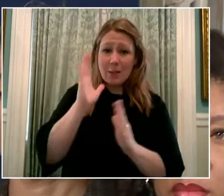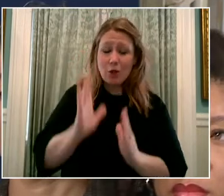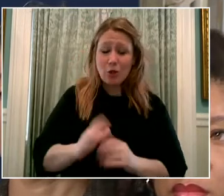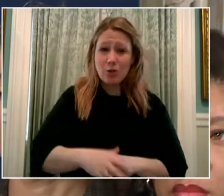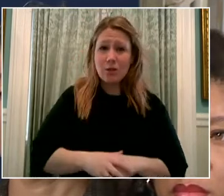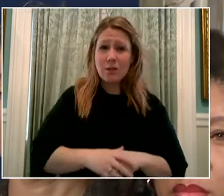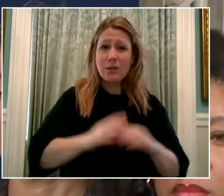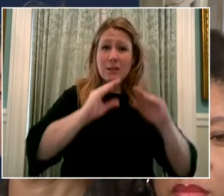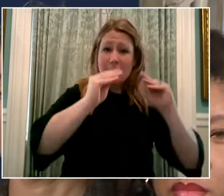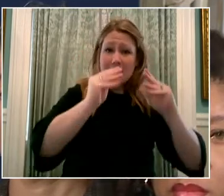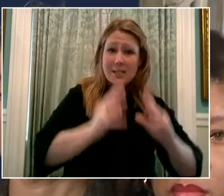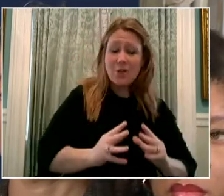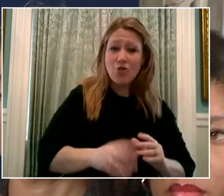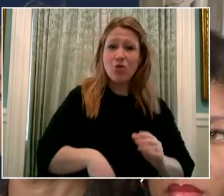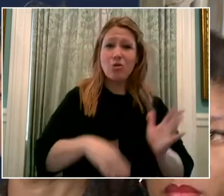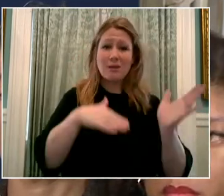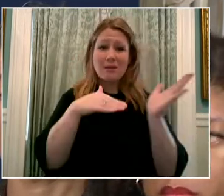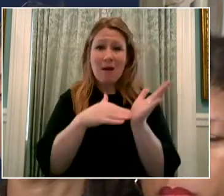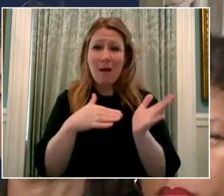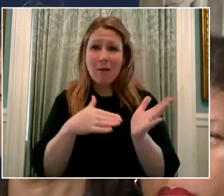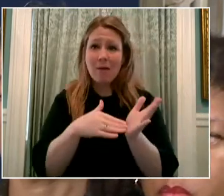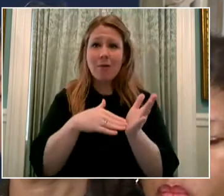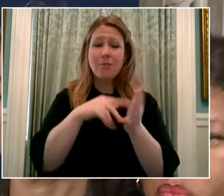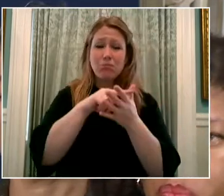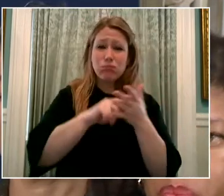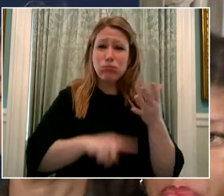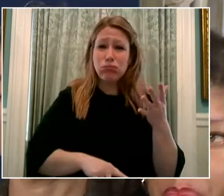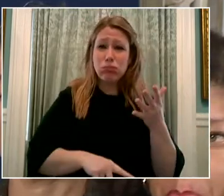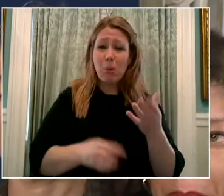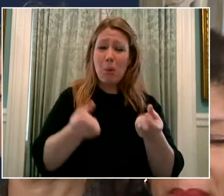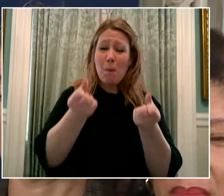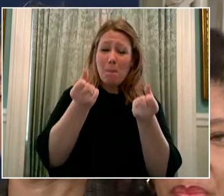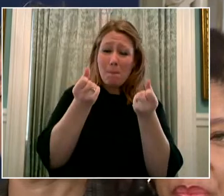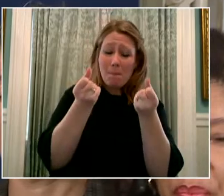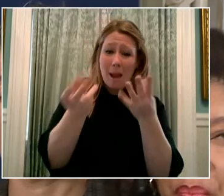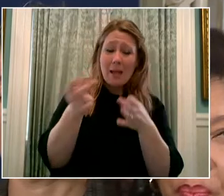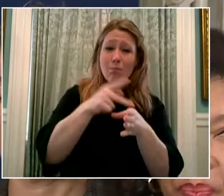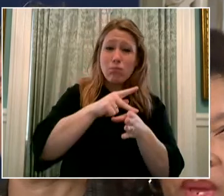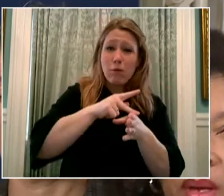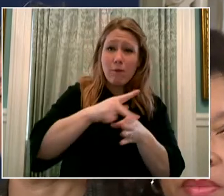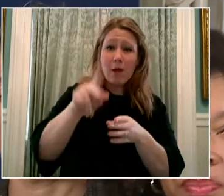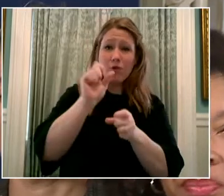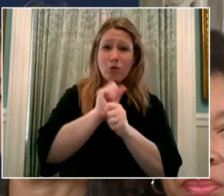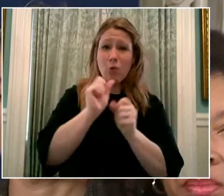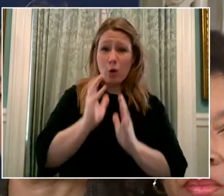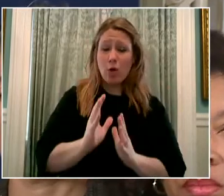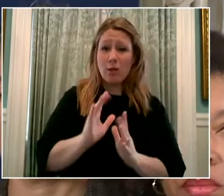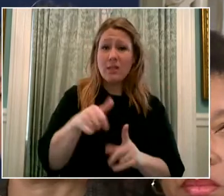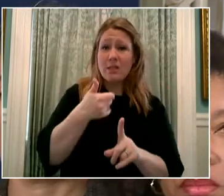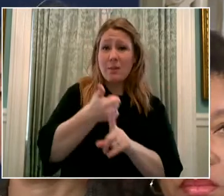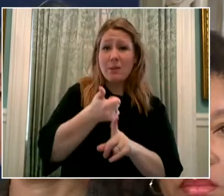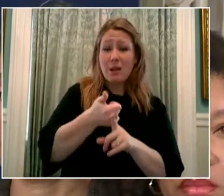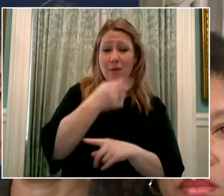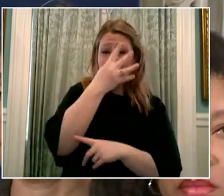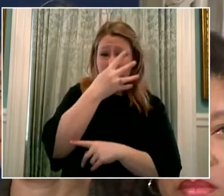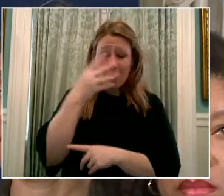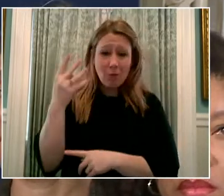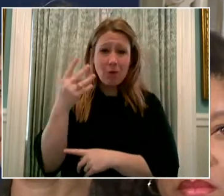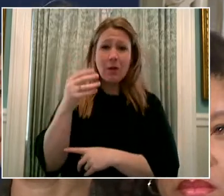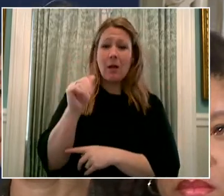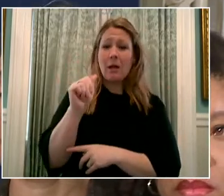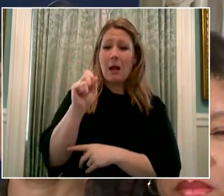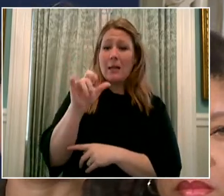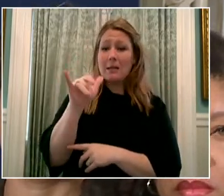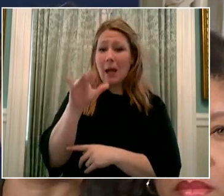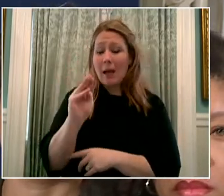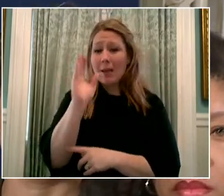The number of professionals that are part of the asylum seekers and migrants. I know many people look down and think they're just coming